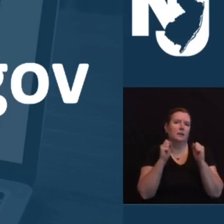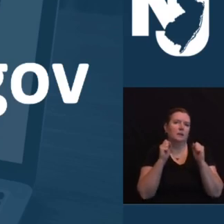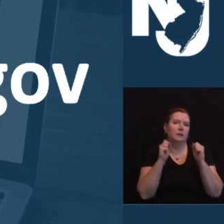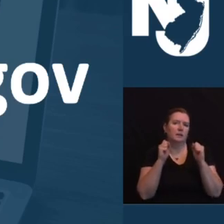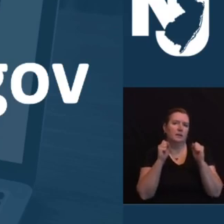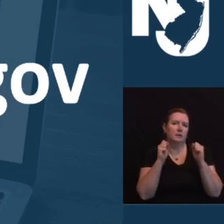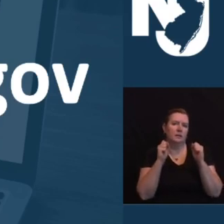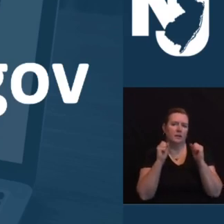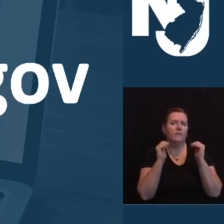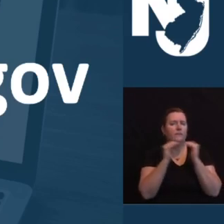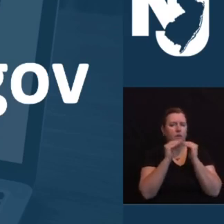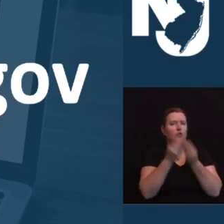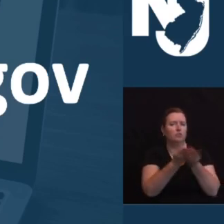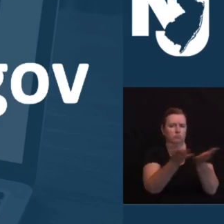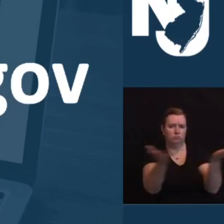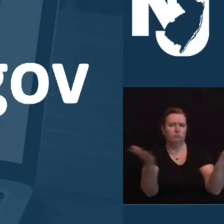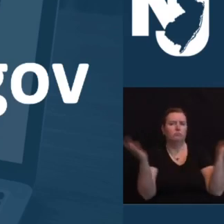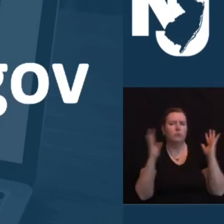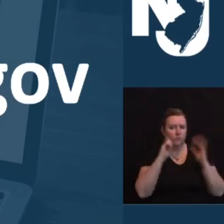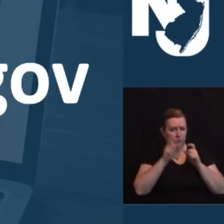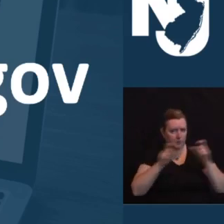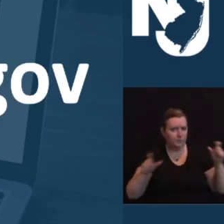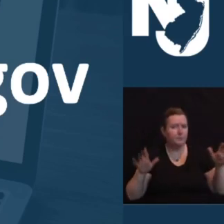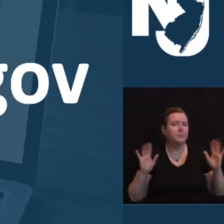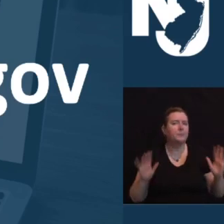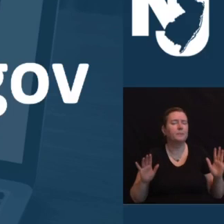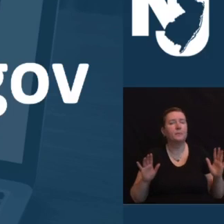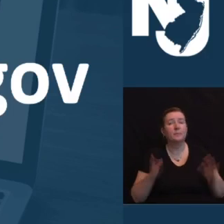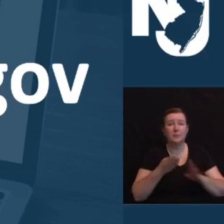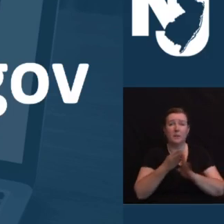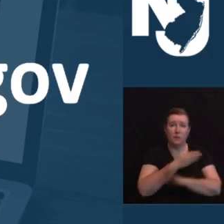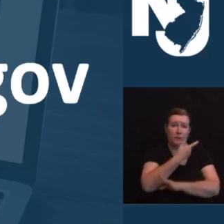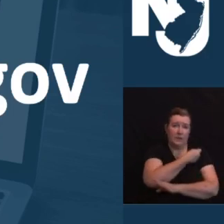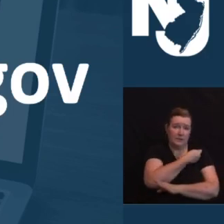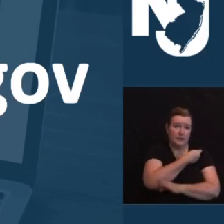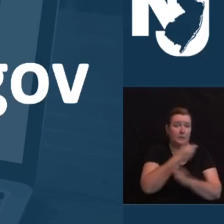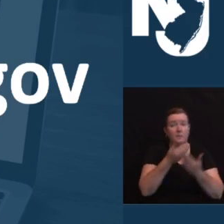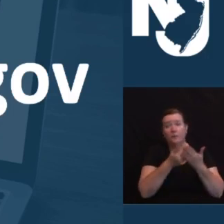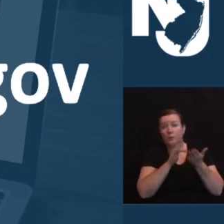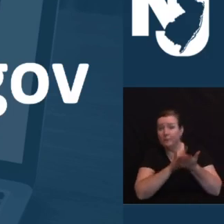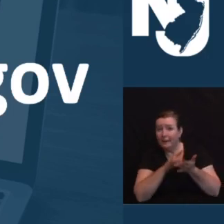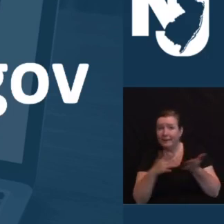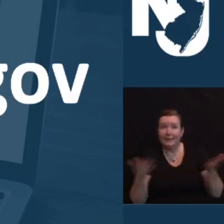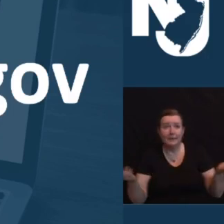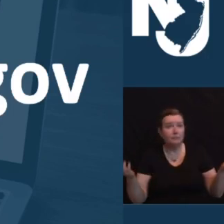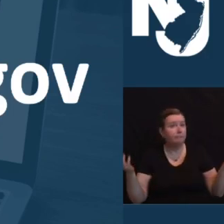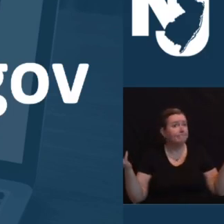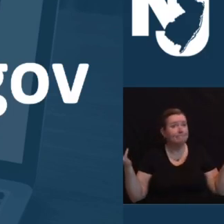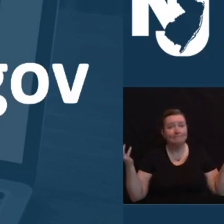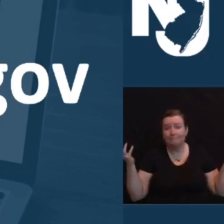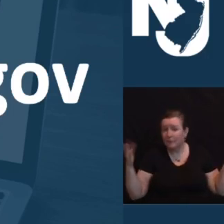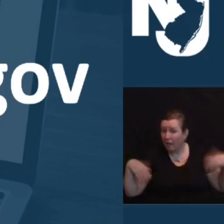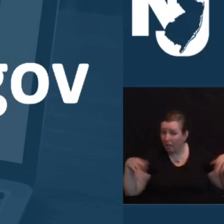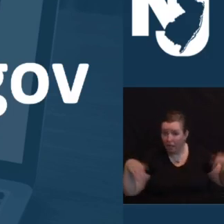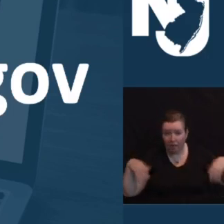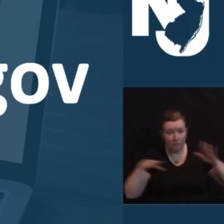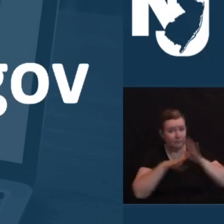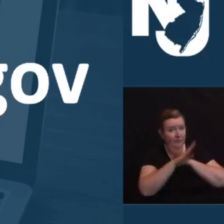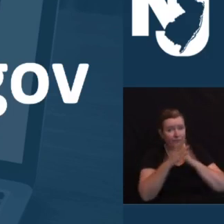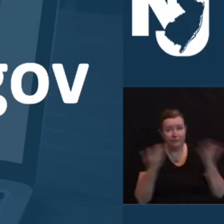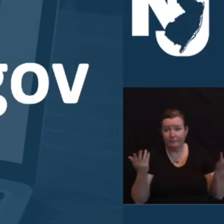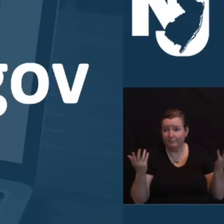But until we have those, we're left with very few things at our disposal. The bad news is we don't have those. The silver lining